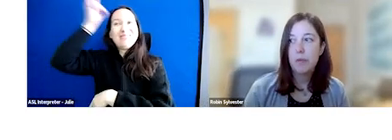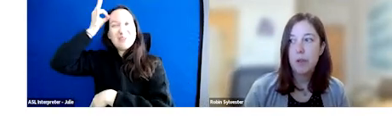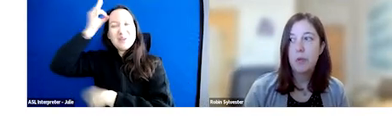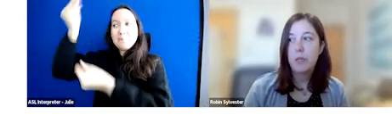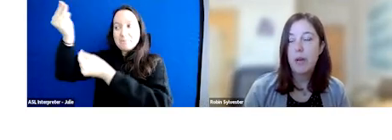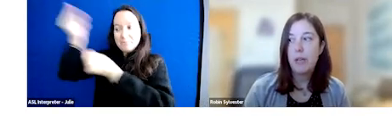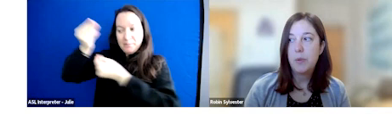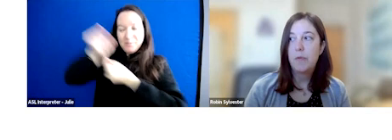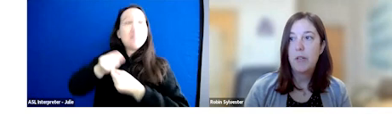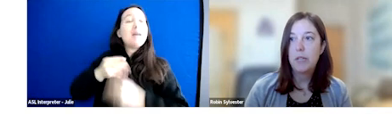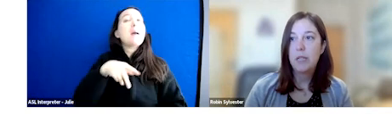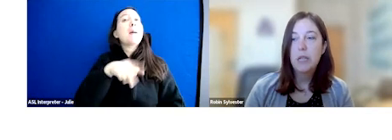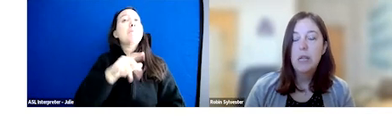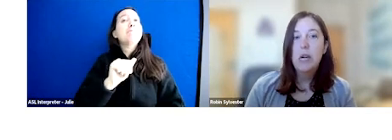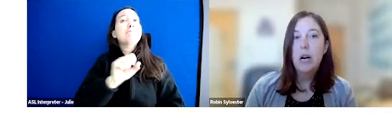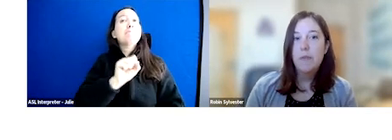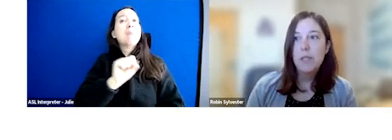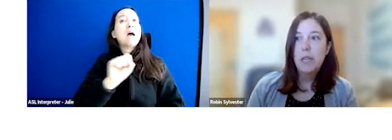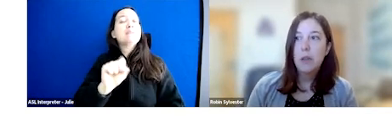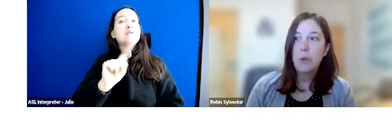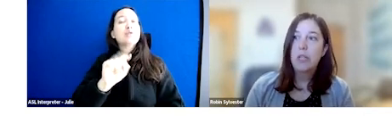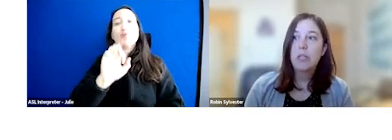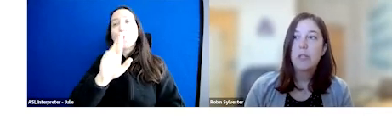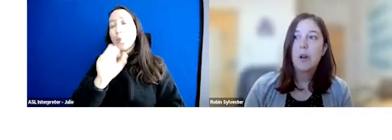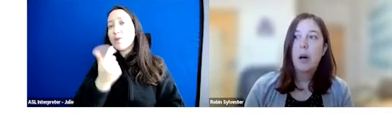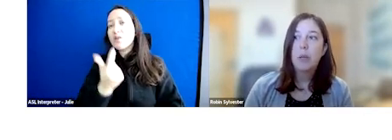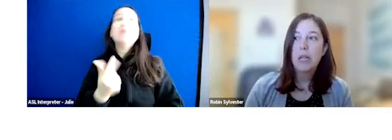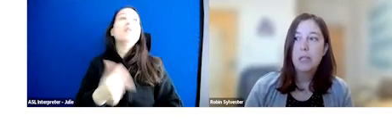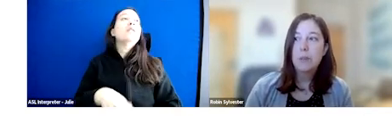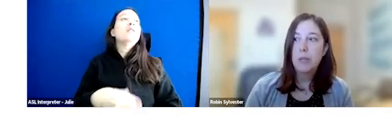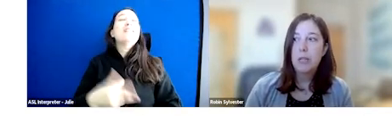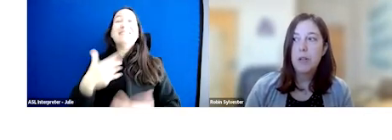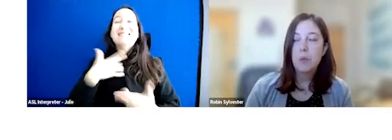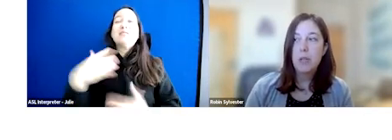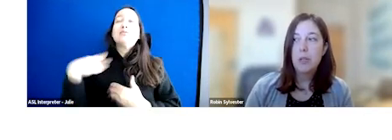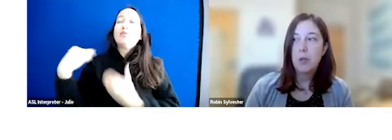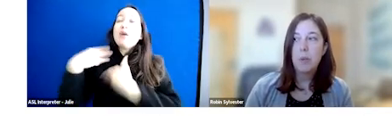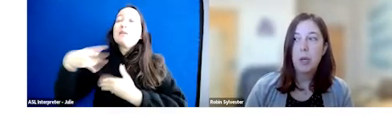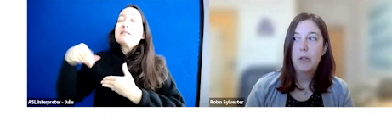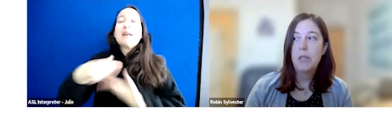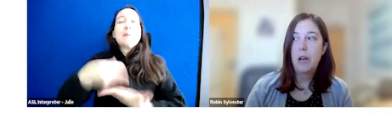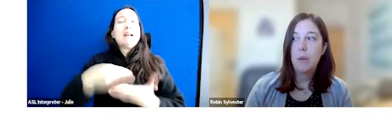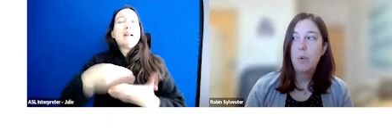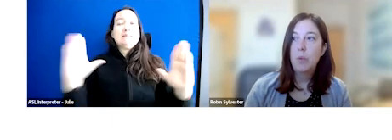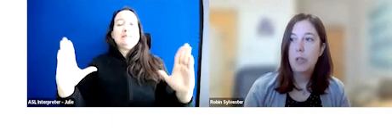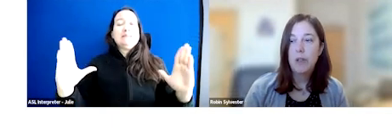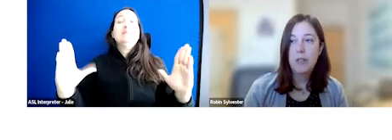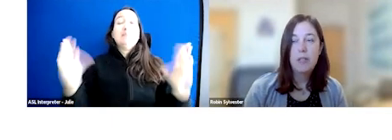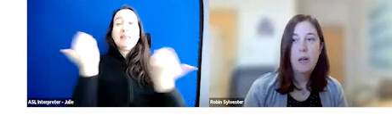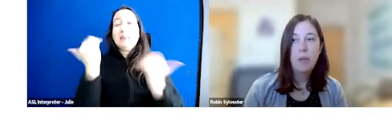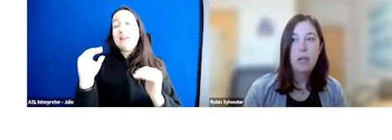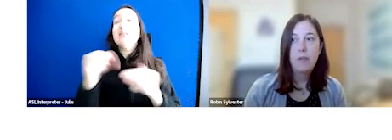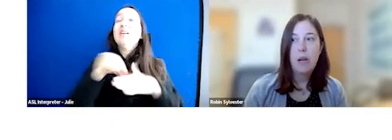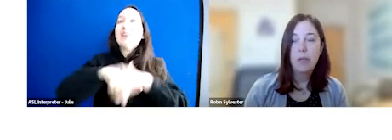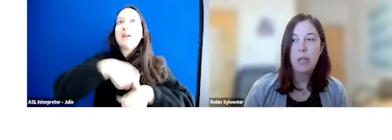sometimes referred to as pass-through funding. Often state and local agencies are obligated to spend these funds within a certain period of time, which affects